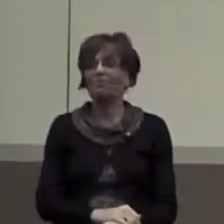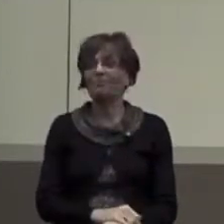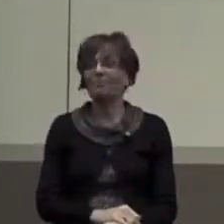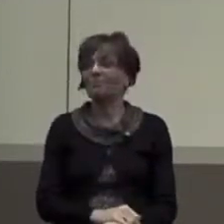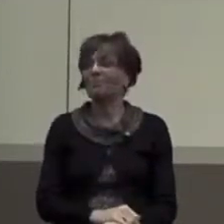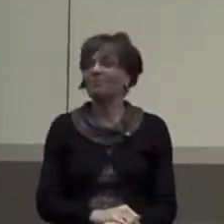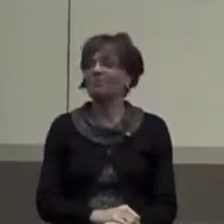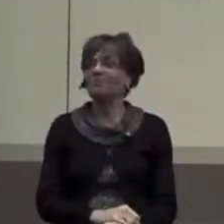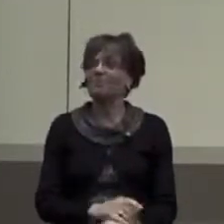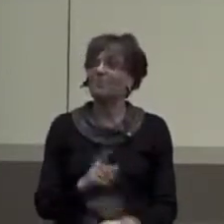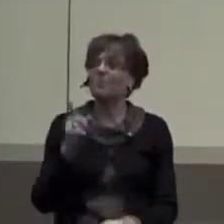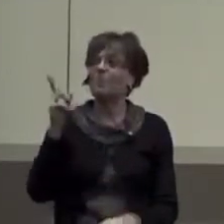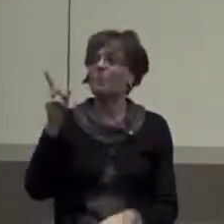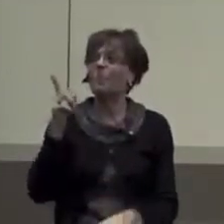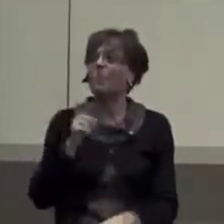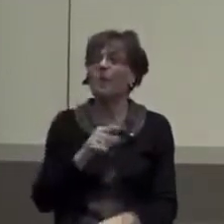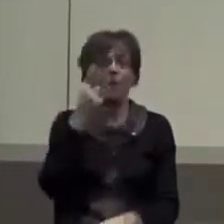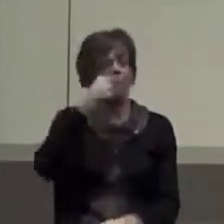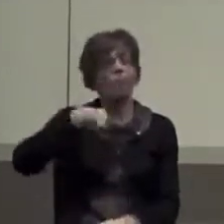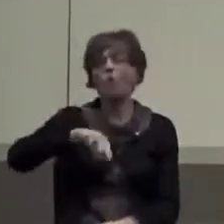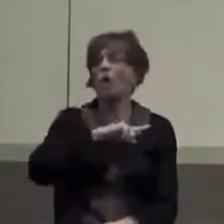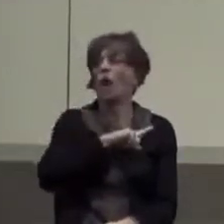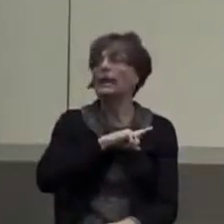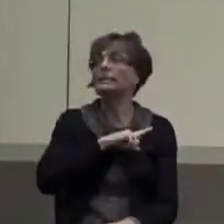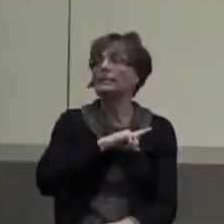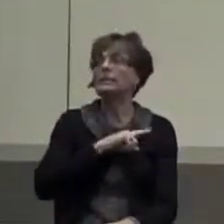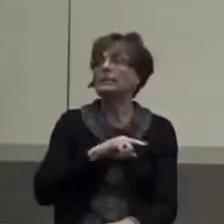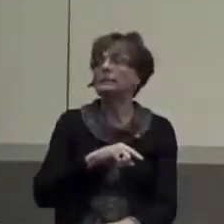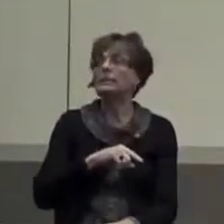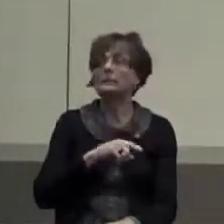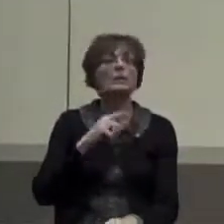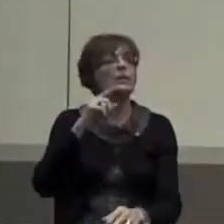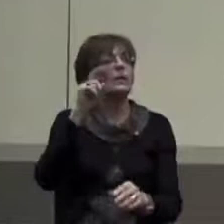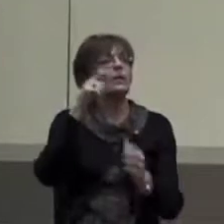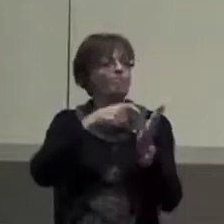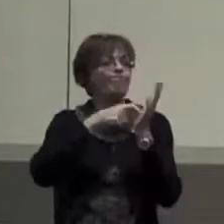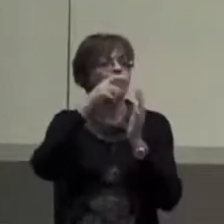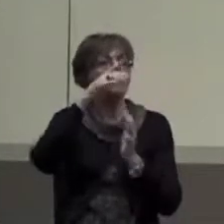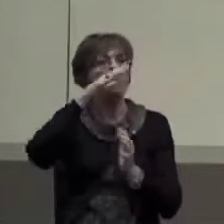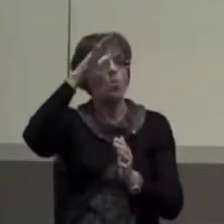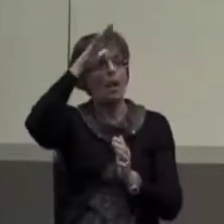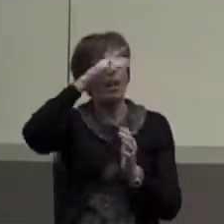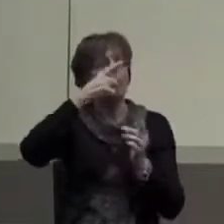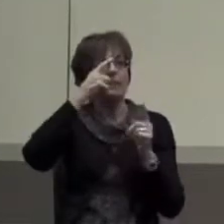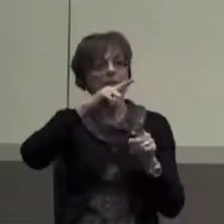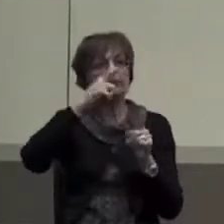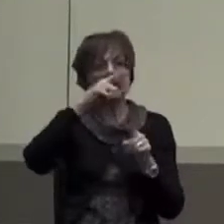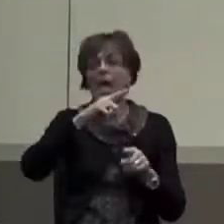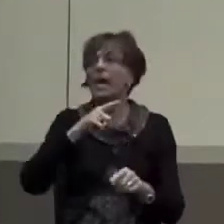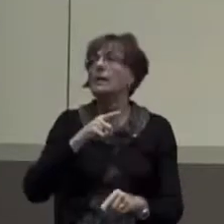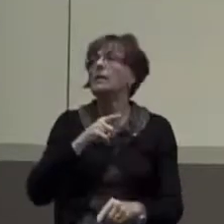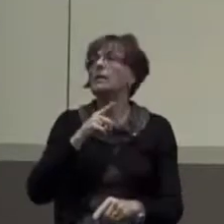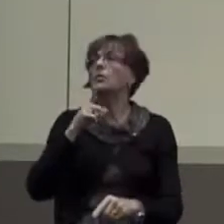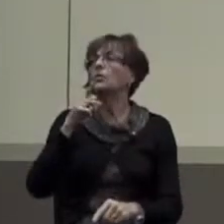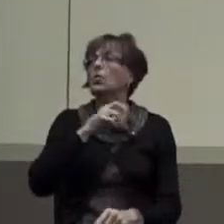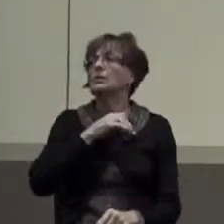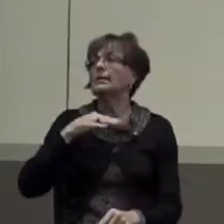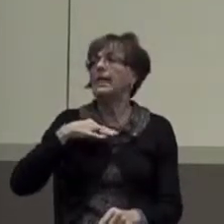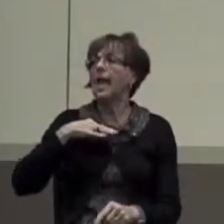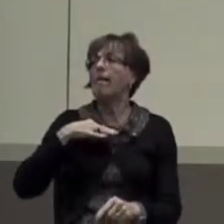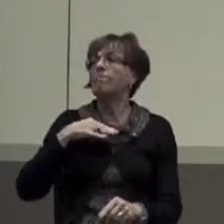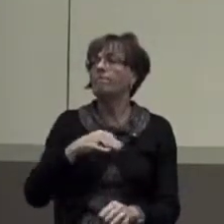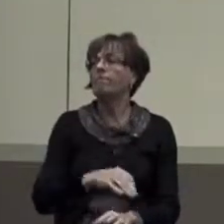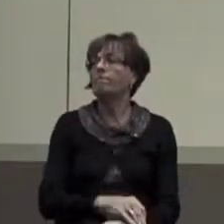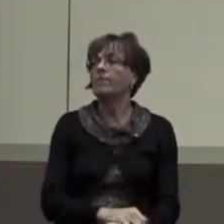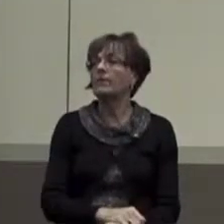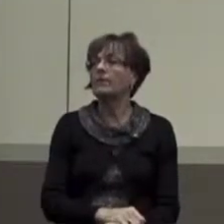Well, for us, we send both consent to do that. Yeah. And so then once that starts, then